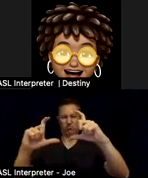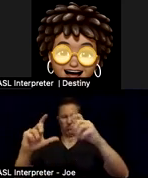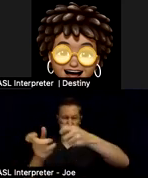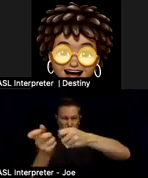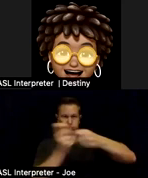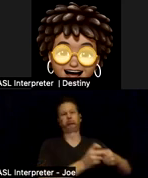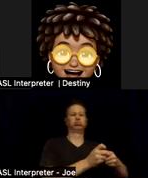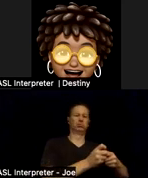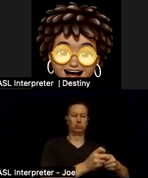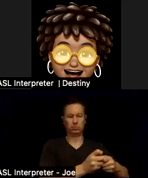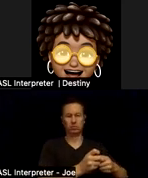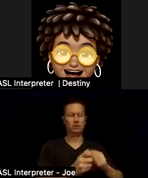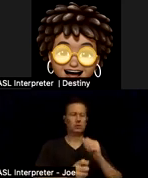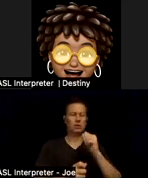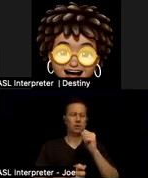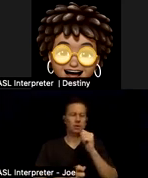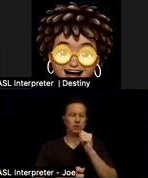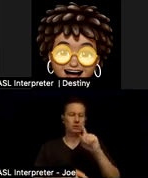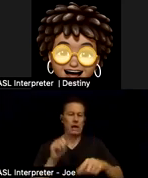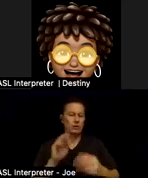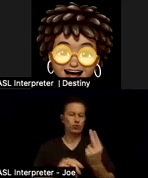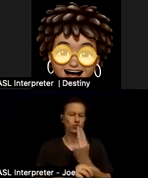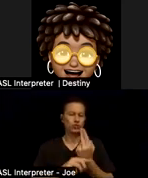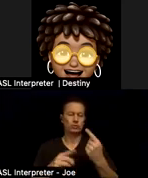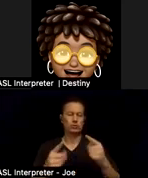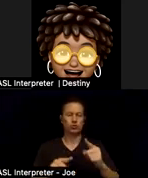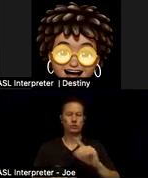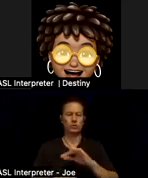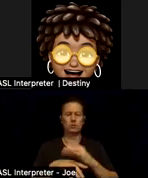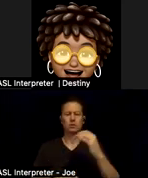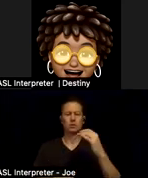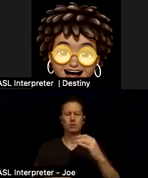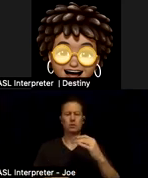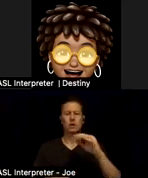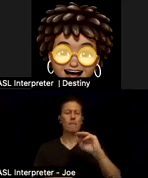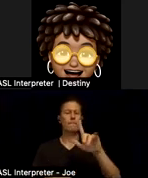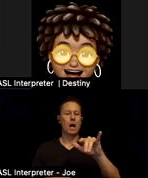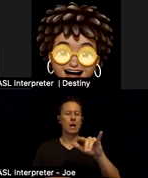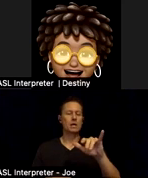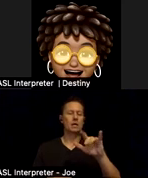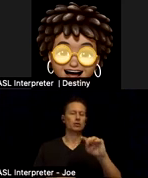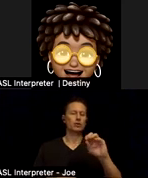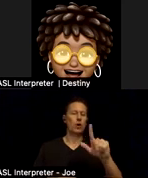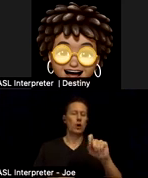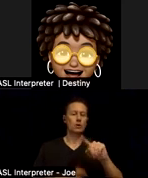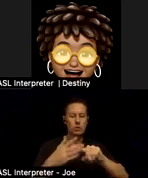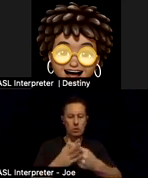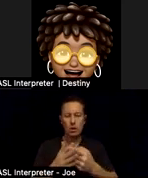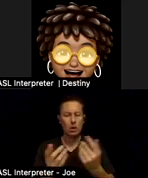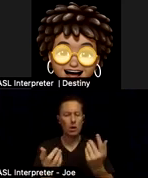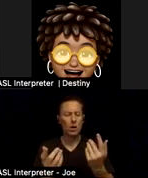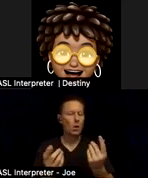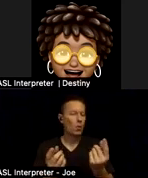So they're completely ineffective. So when you're inserting a Molly or a toggle, what's happening is the item is